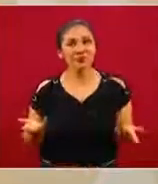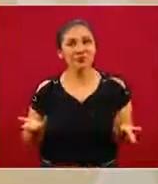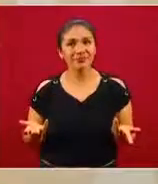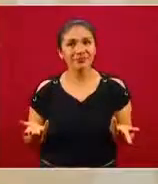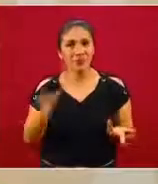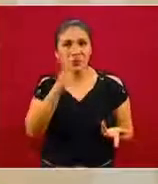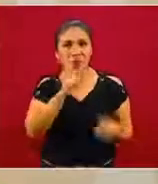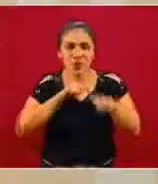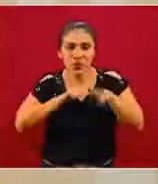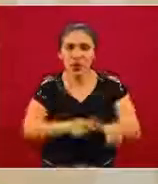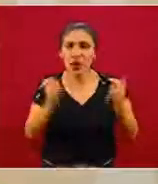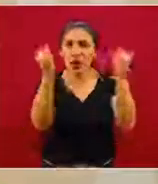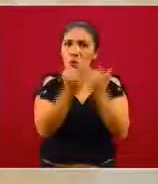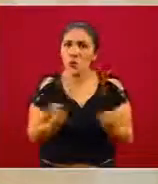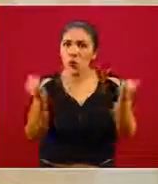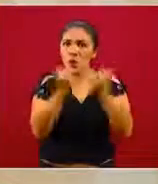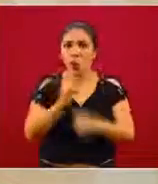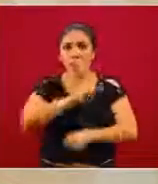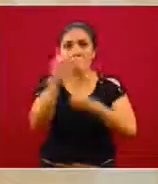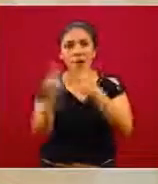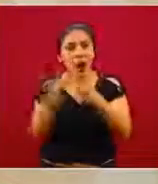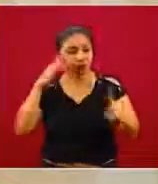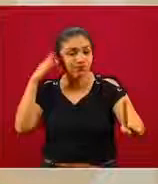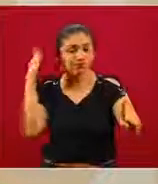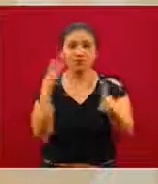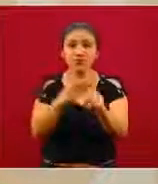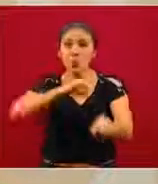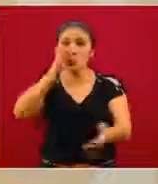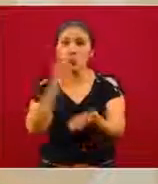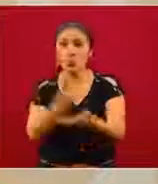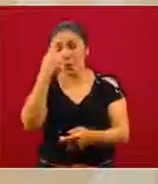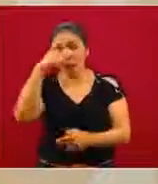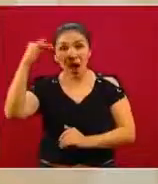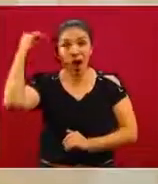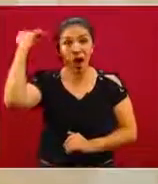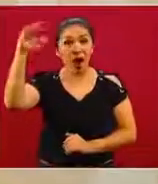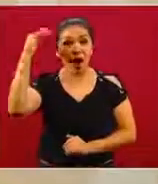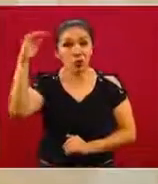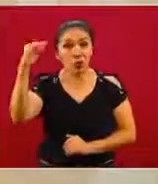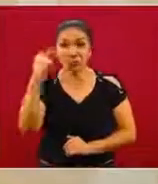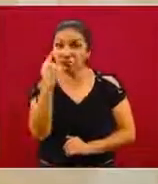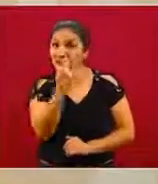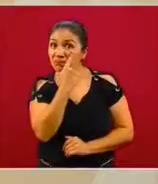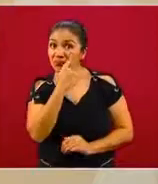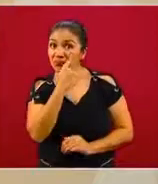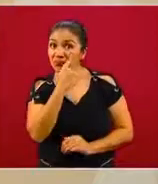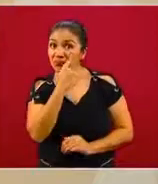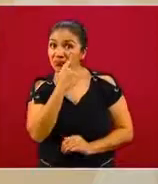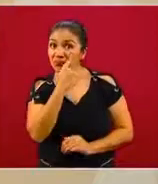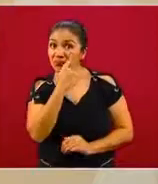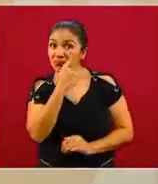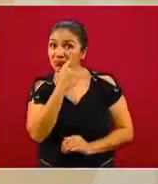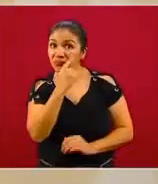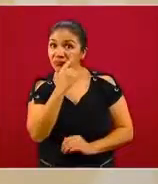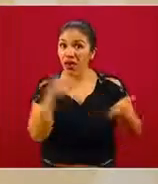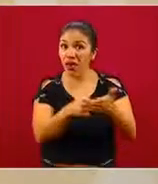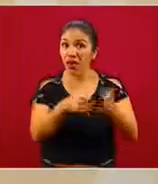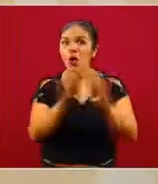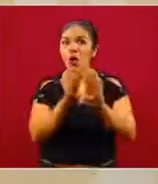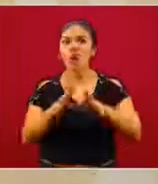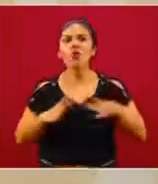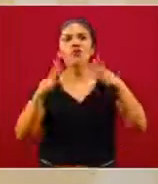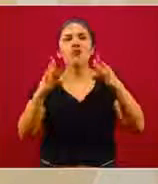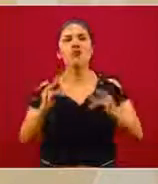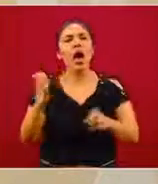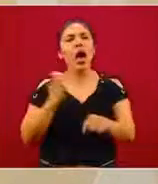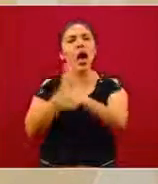care seguir siendo un system. país So we que cannot está continue to be centrado a en un country that's enfoque en focused donde la on perspectiva an es la adult perspectiva perspective con la que se fundaron los estados-naciones